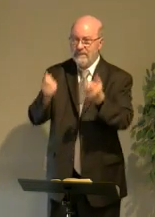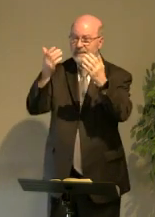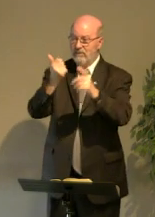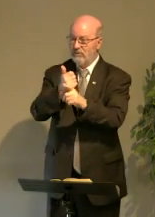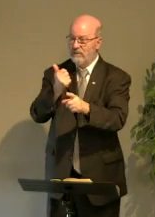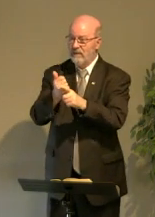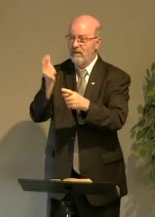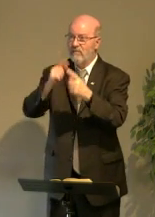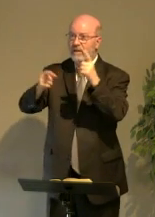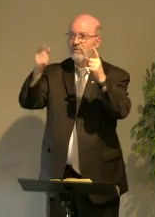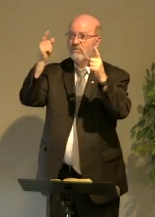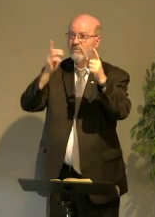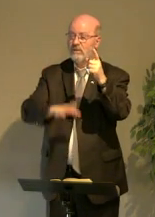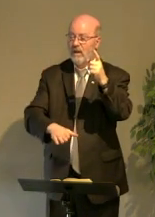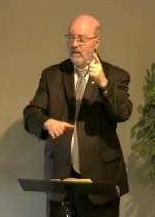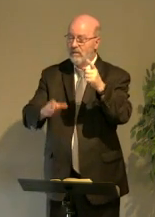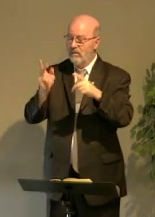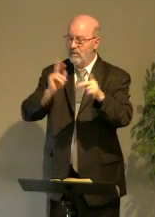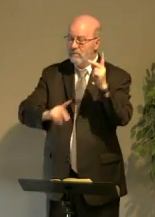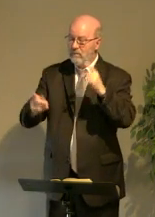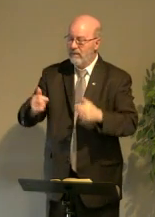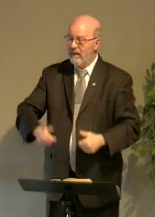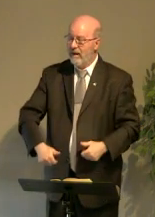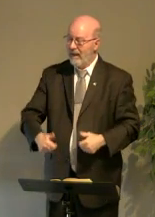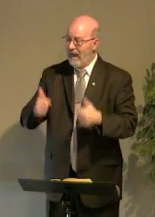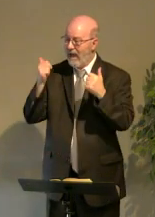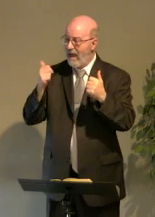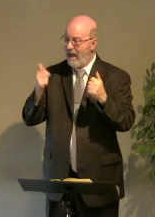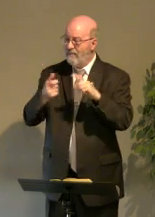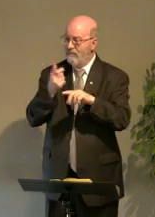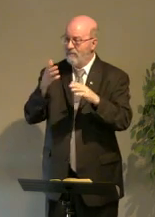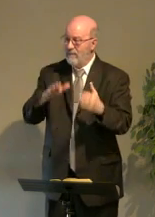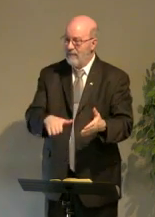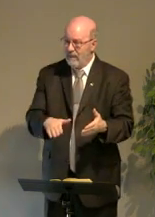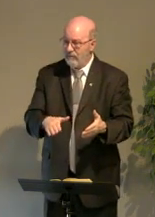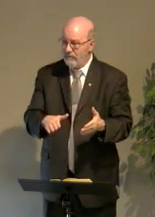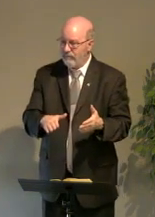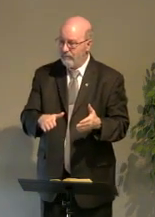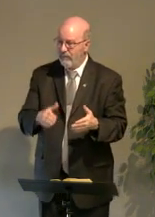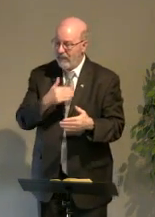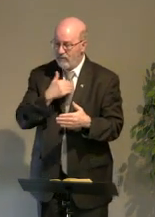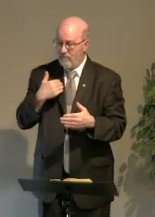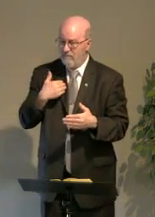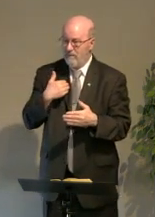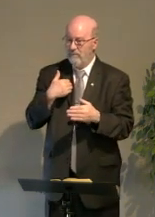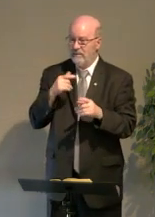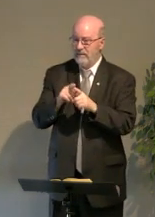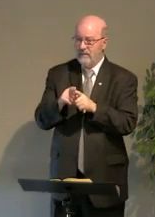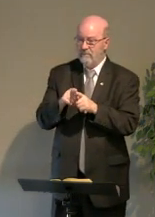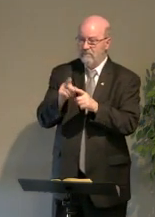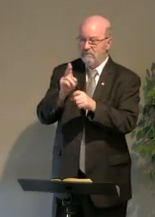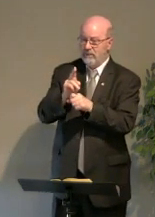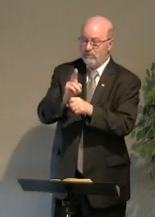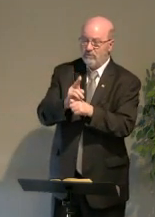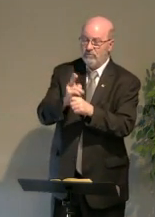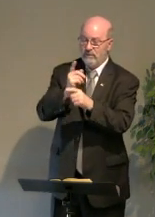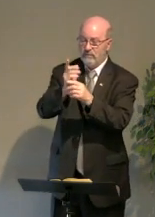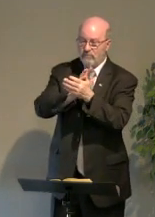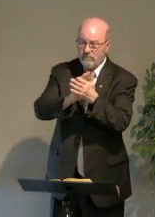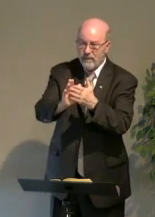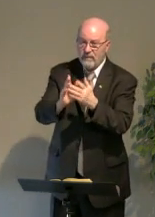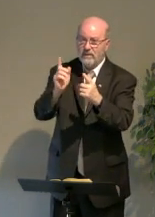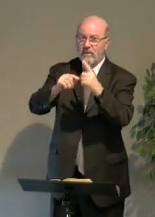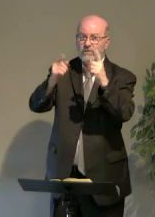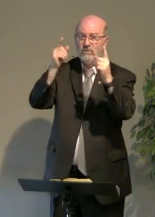yourselves unto God as those that are alive from the dead, and your members as instruments of righteousness